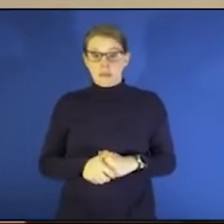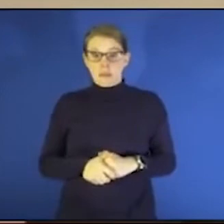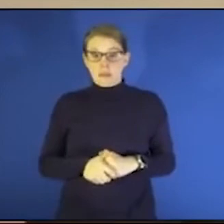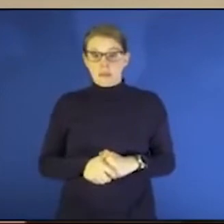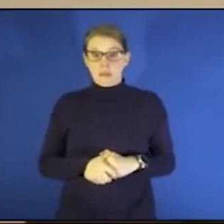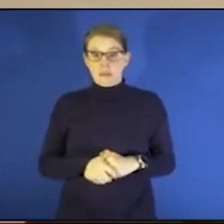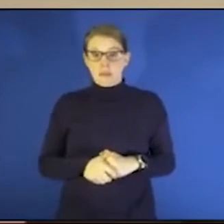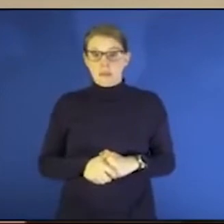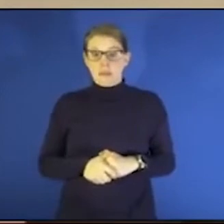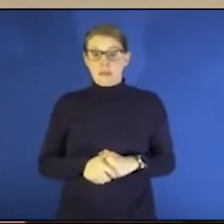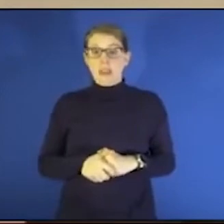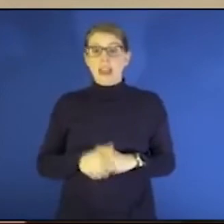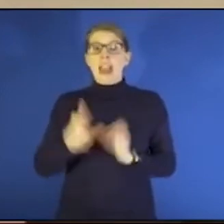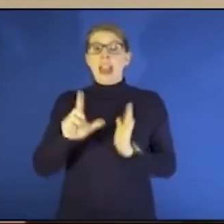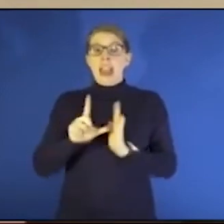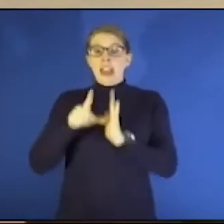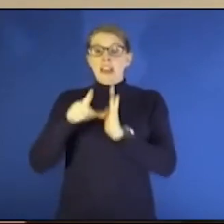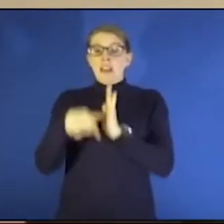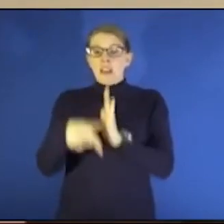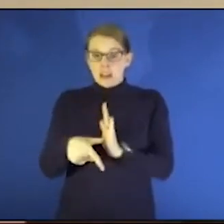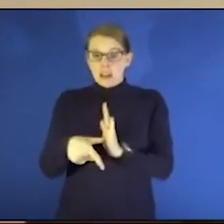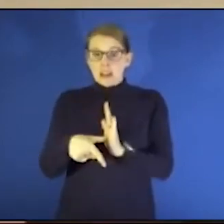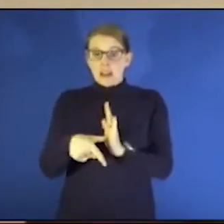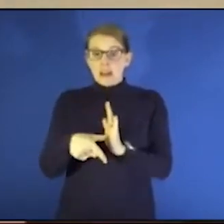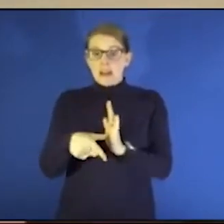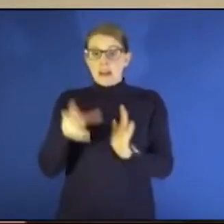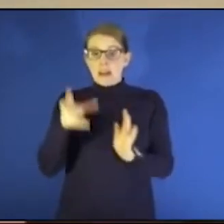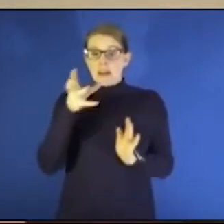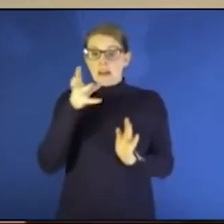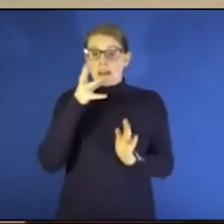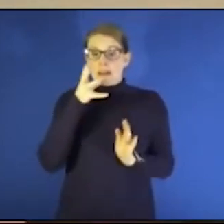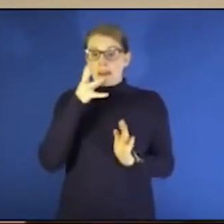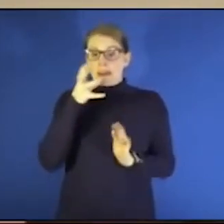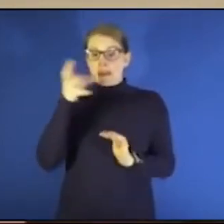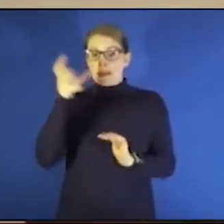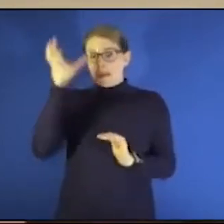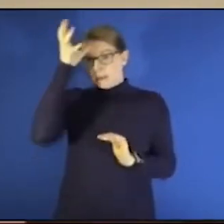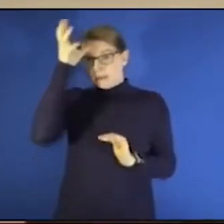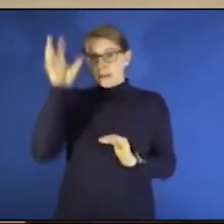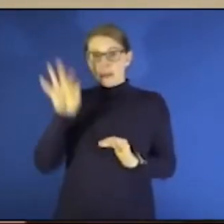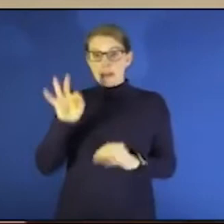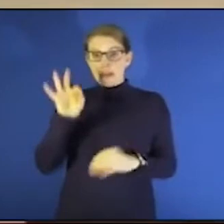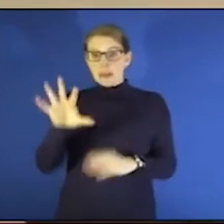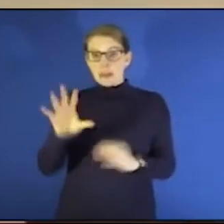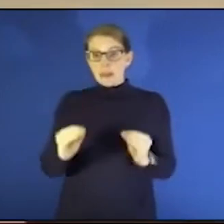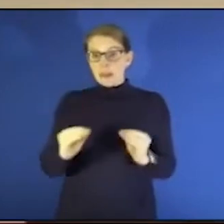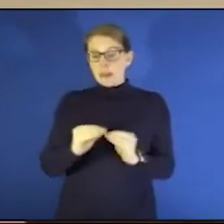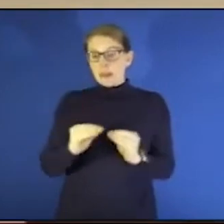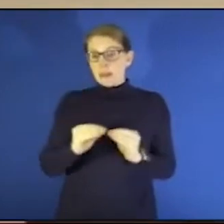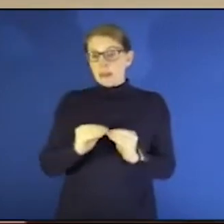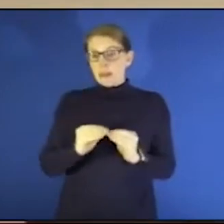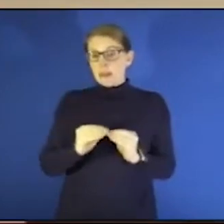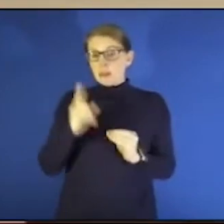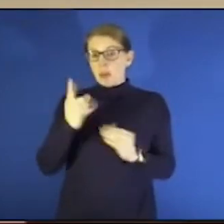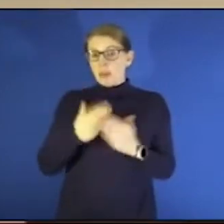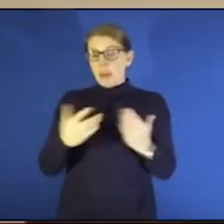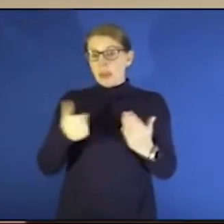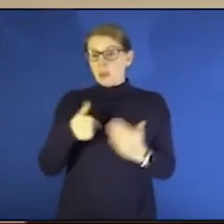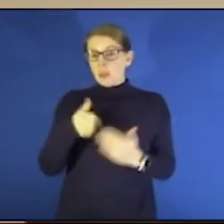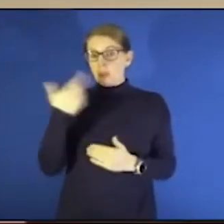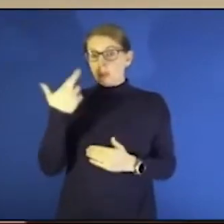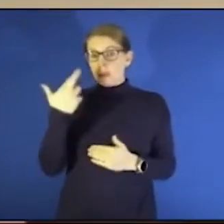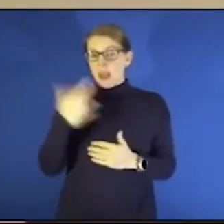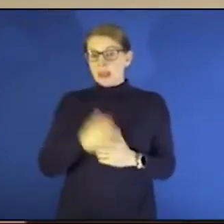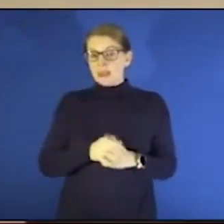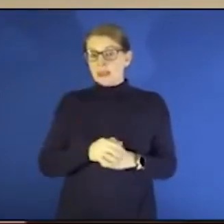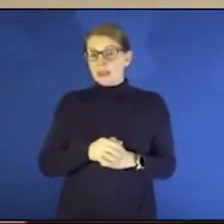After a while, we're really hearing more and more input that families want to be seen in person. And so that's kind of an interesting thing that we've discovered. So